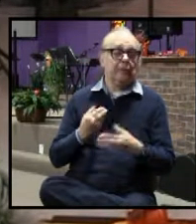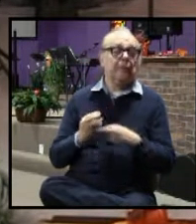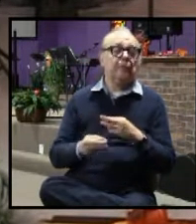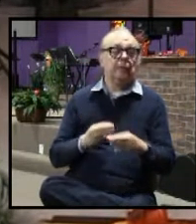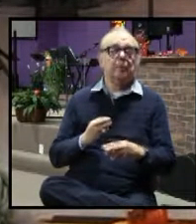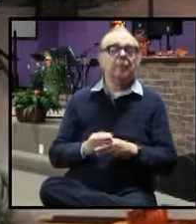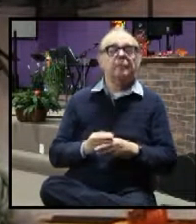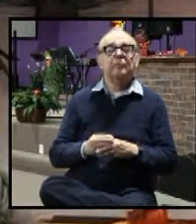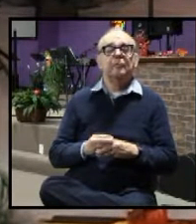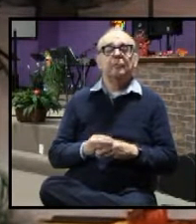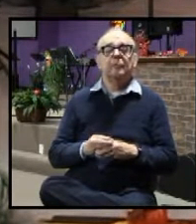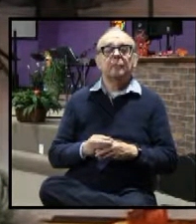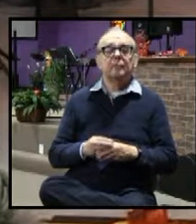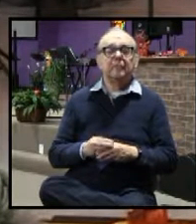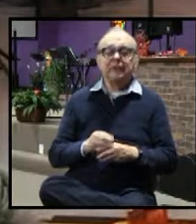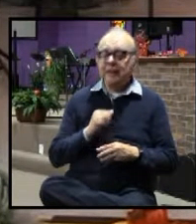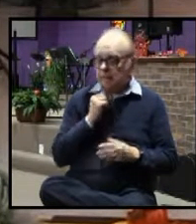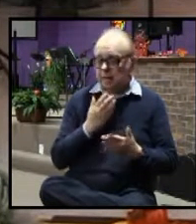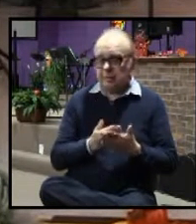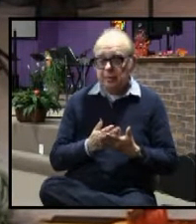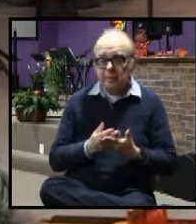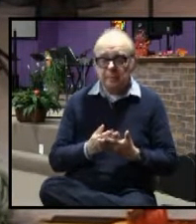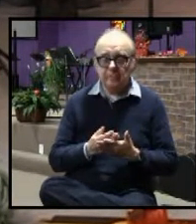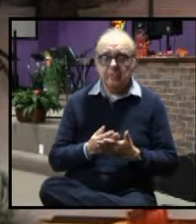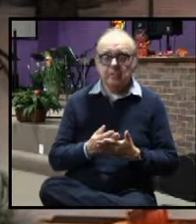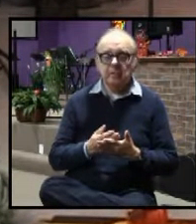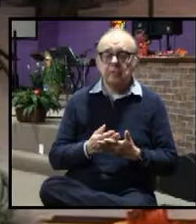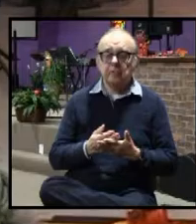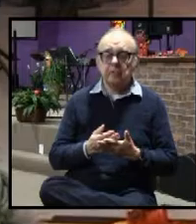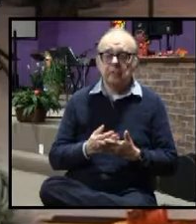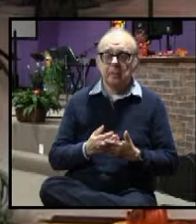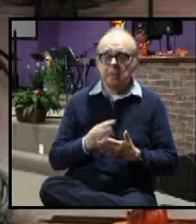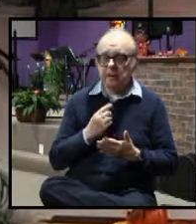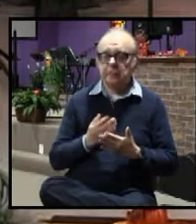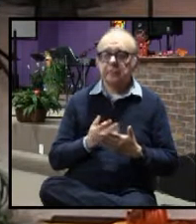world. And unfortunately, can I tell you something?